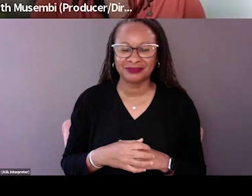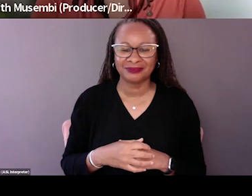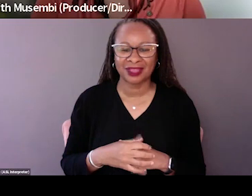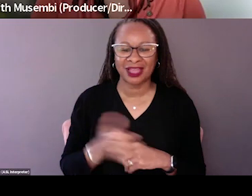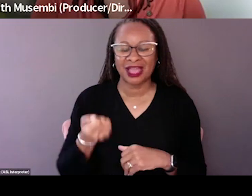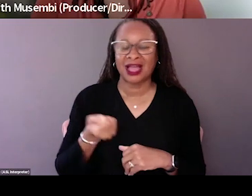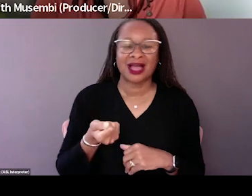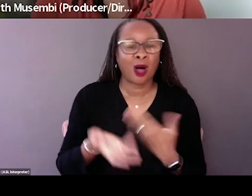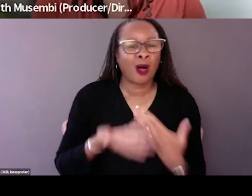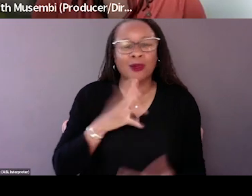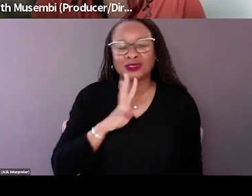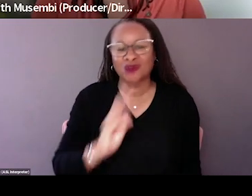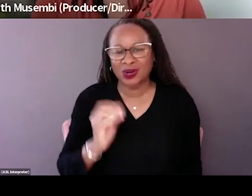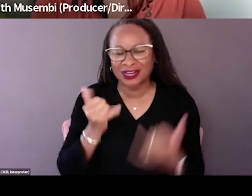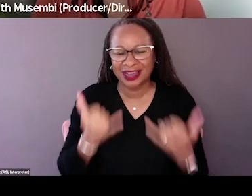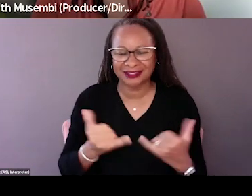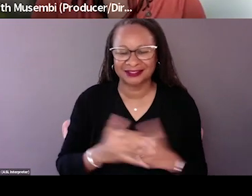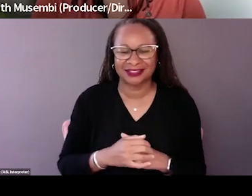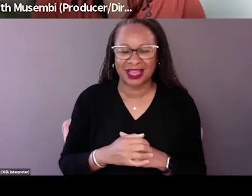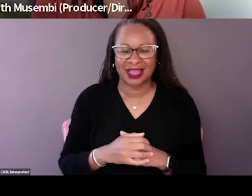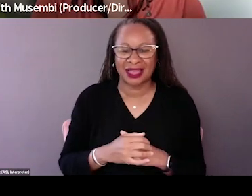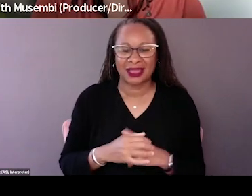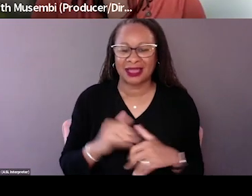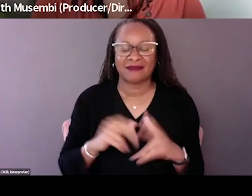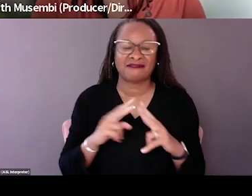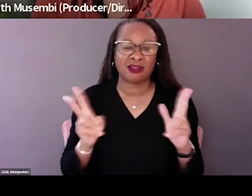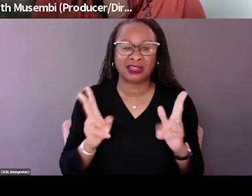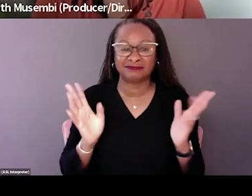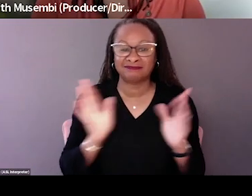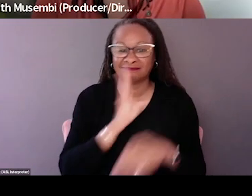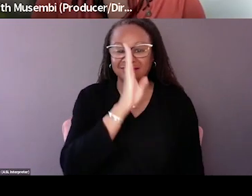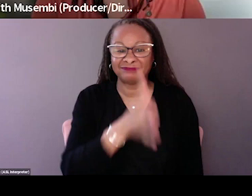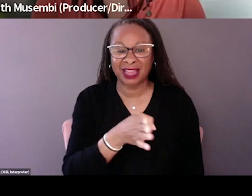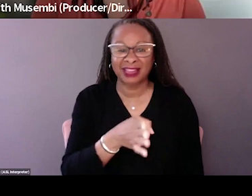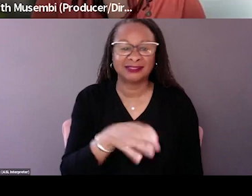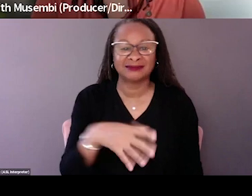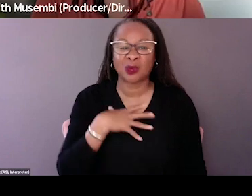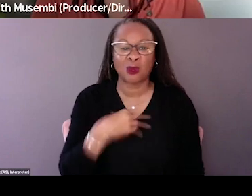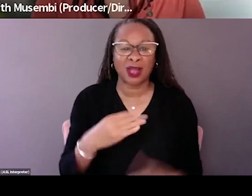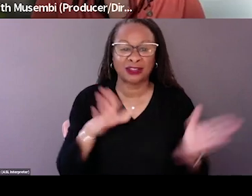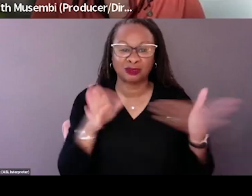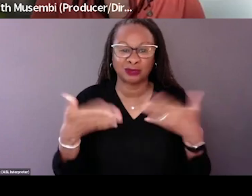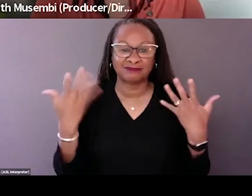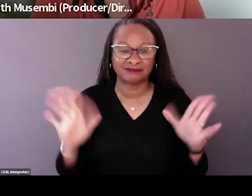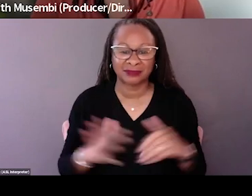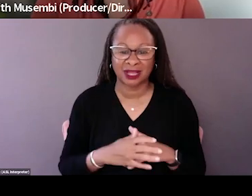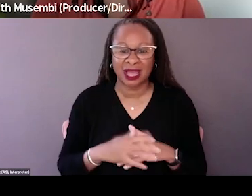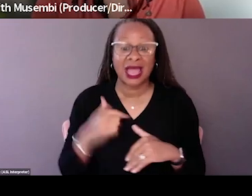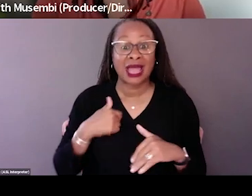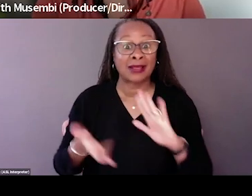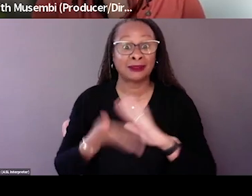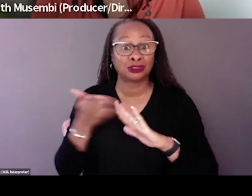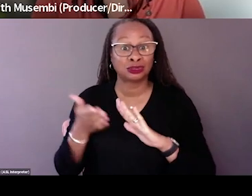point, and I am in a very nondescript corner of a white room. And I am the showrunner and the writer on Queens, I should have